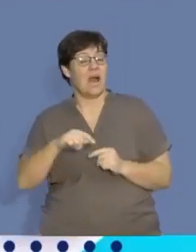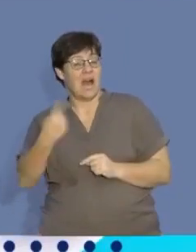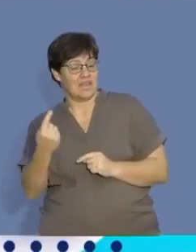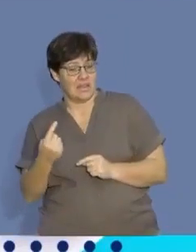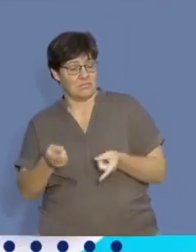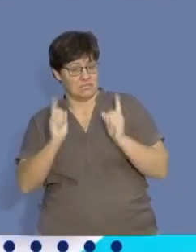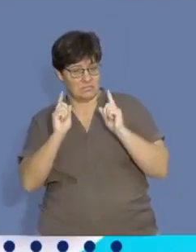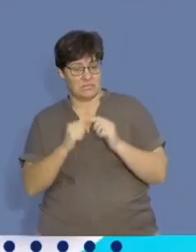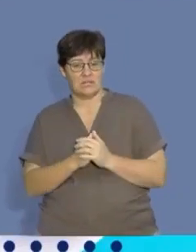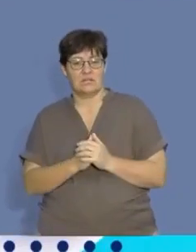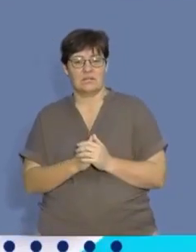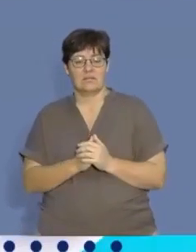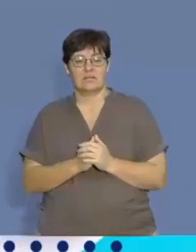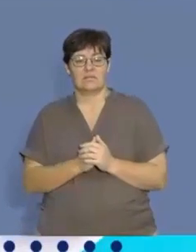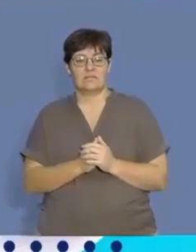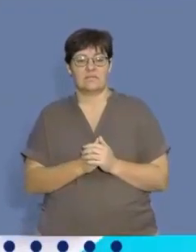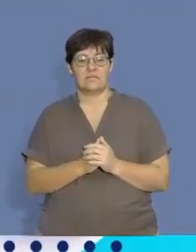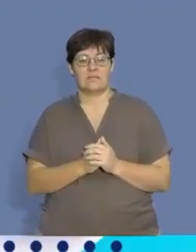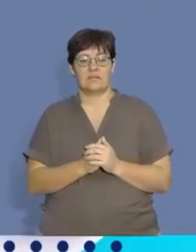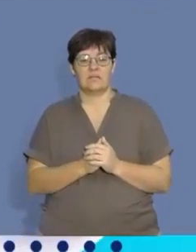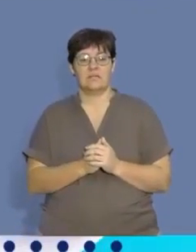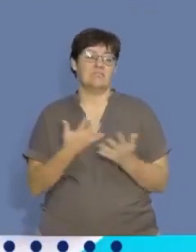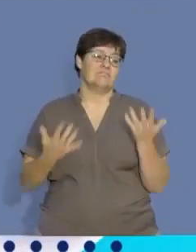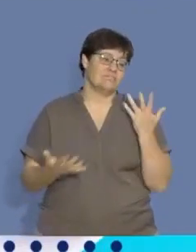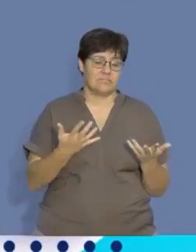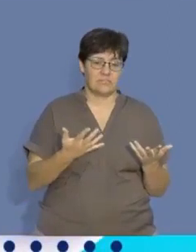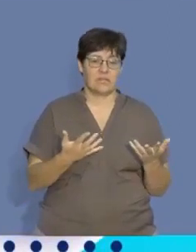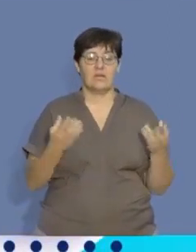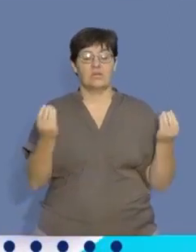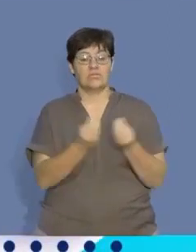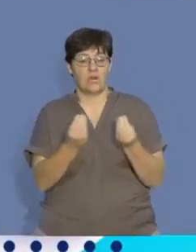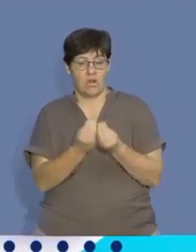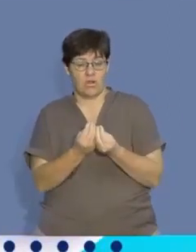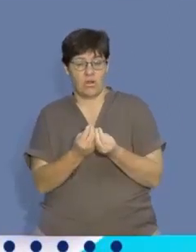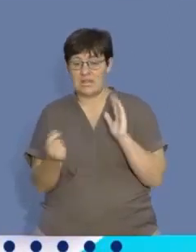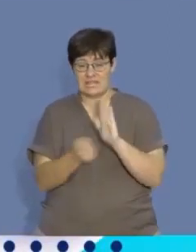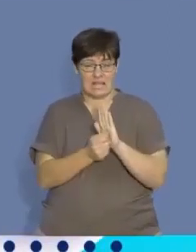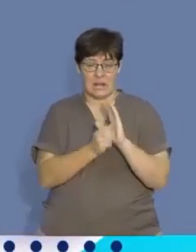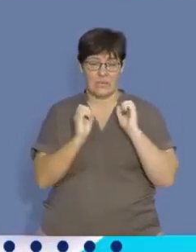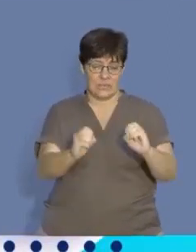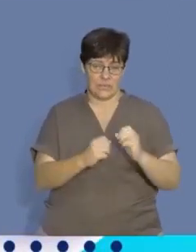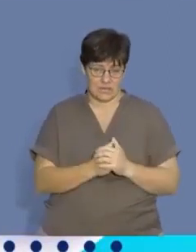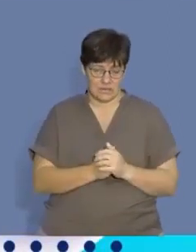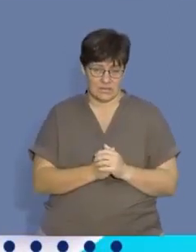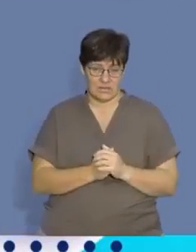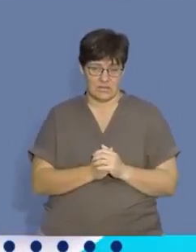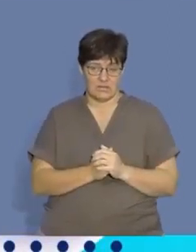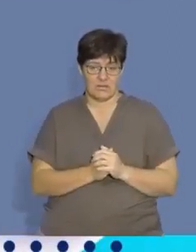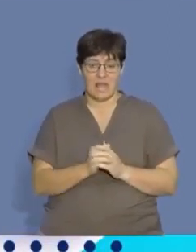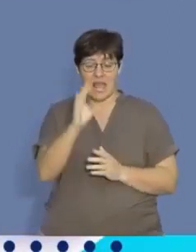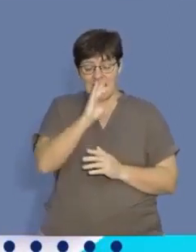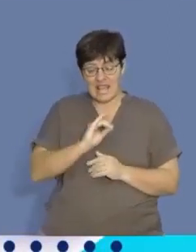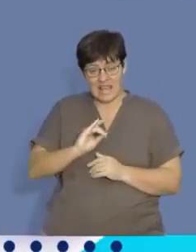product. Another danger by having too much of stock on hand is in the event of the stock not